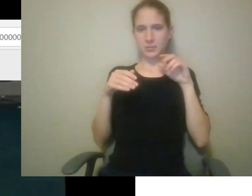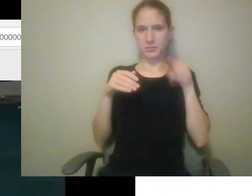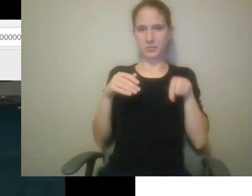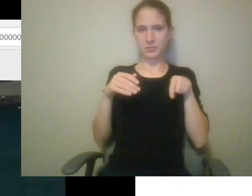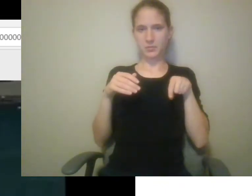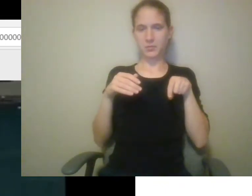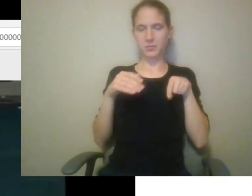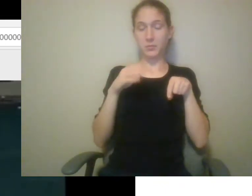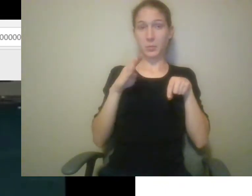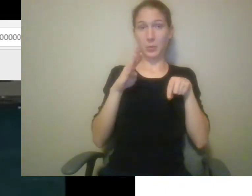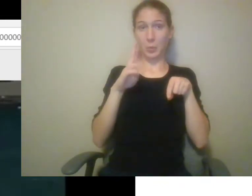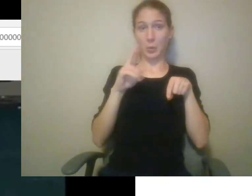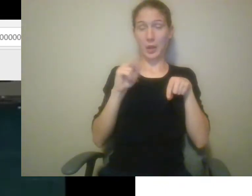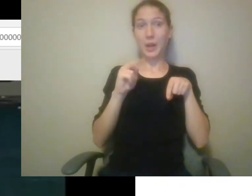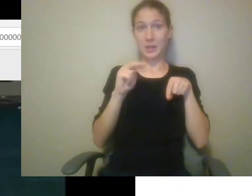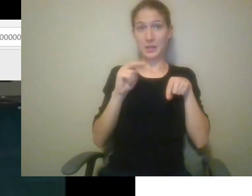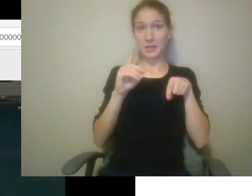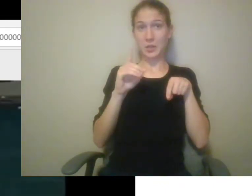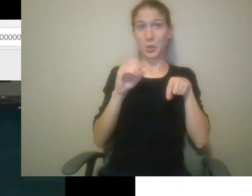Alicia's not going to find it that bad. Why?